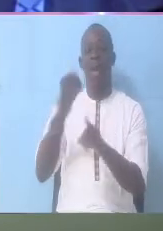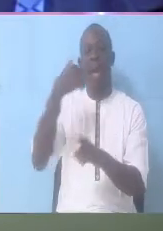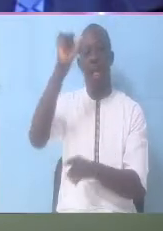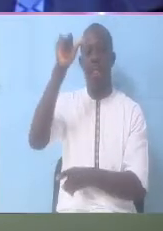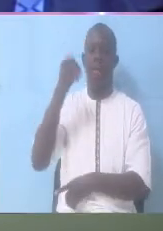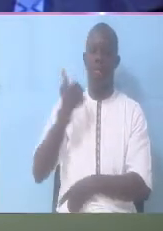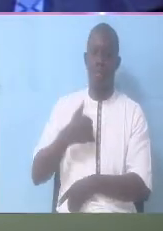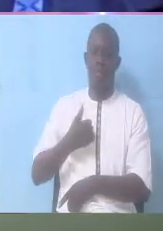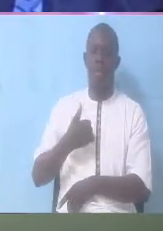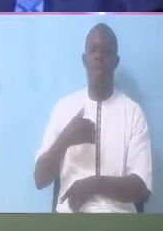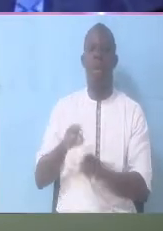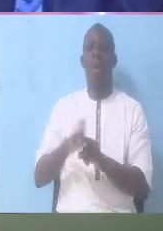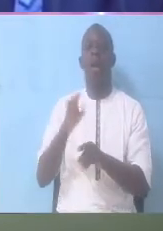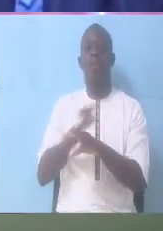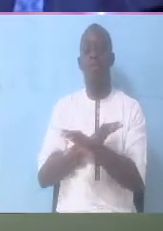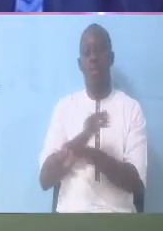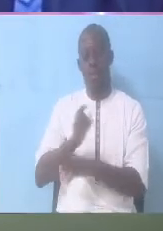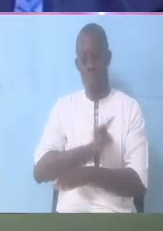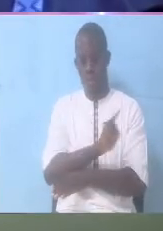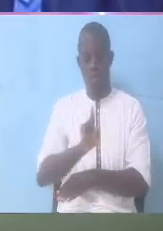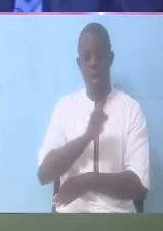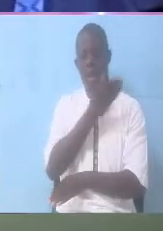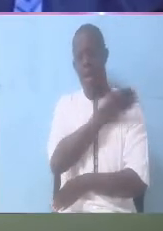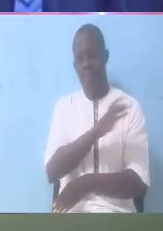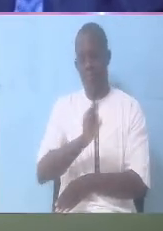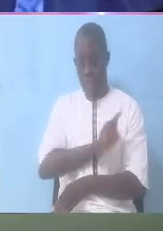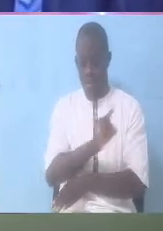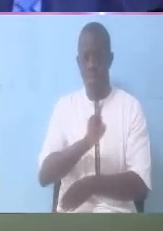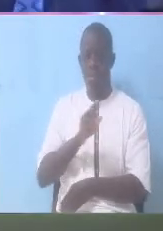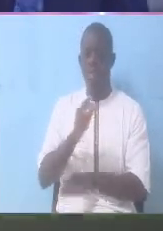at the reservoir.